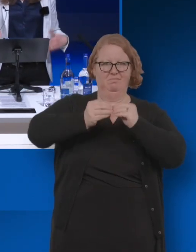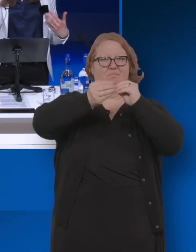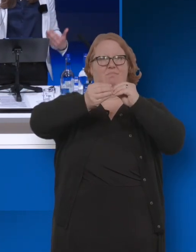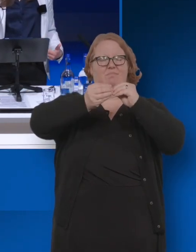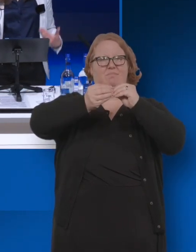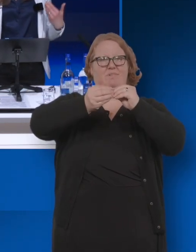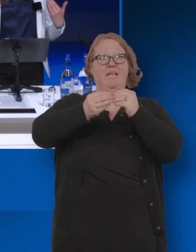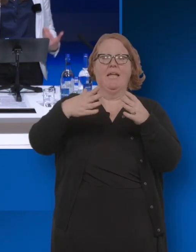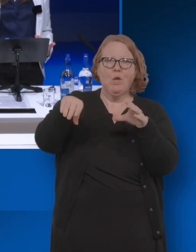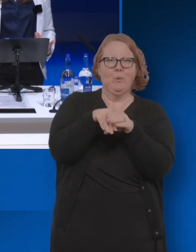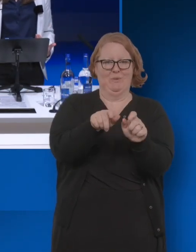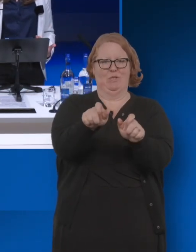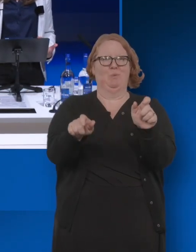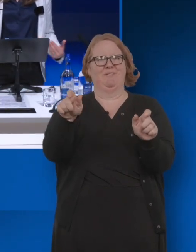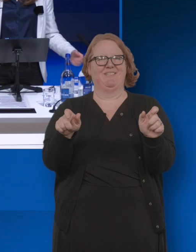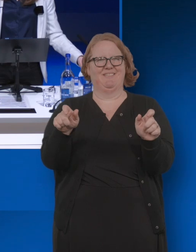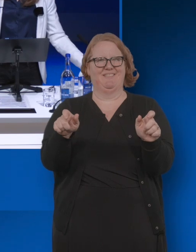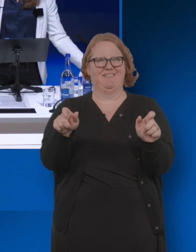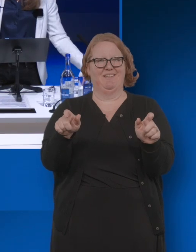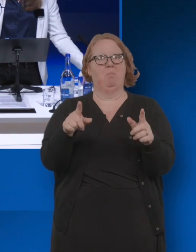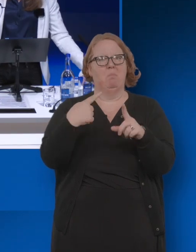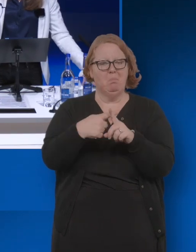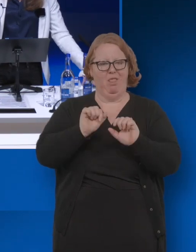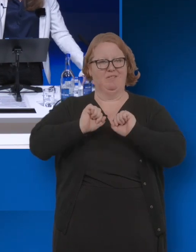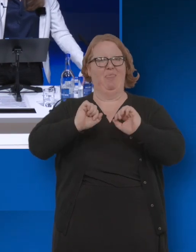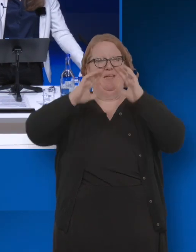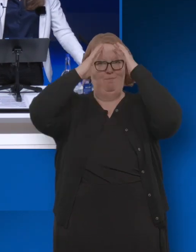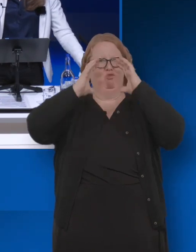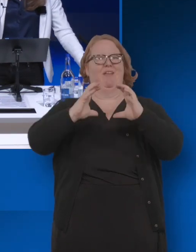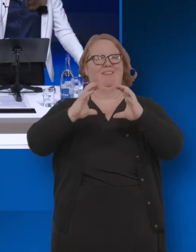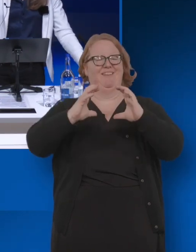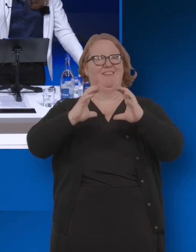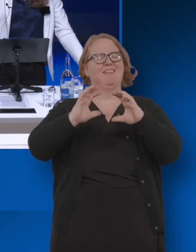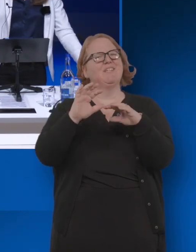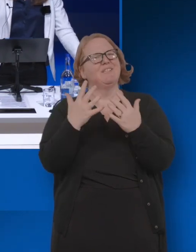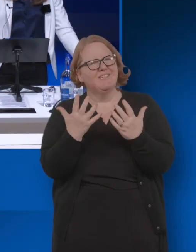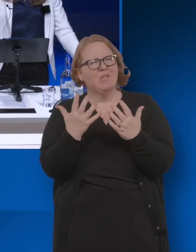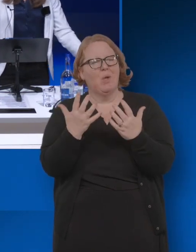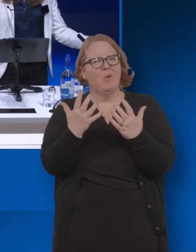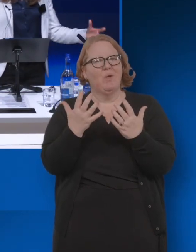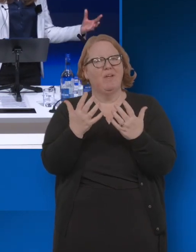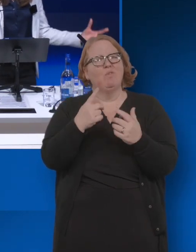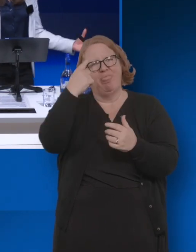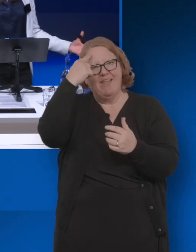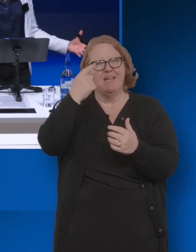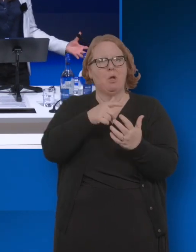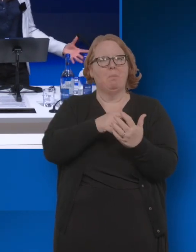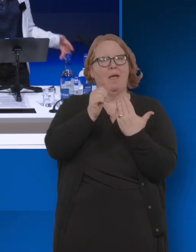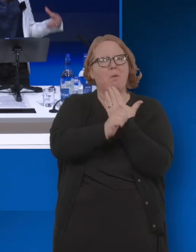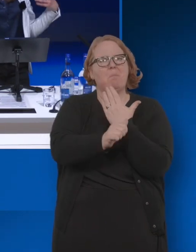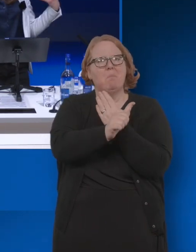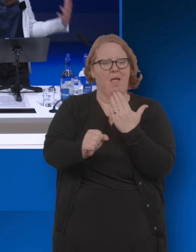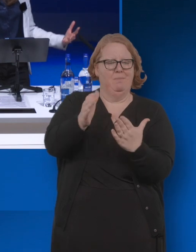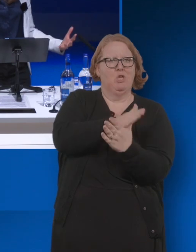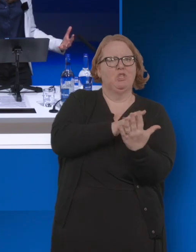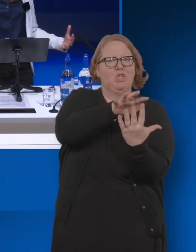made, including human beings and their brains. You see, implicit to those verses in Genesis that I read